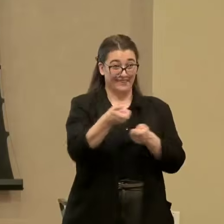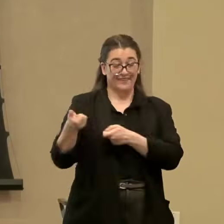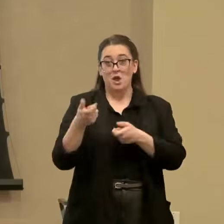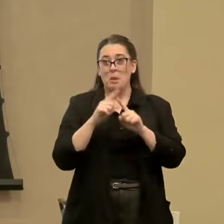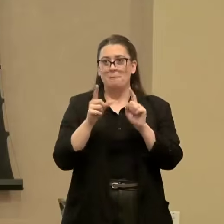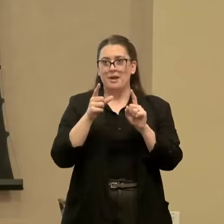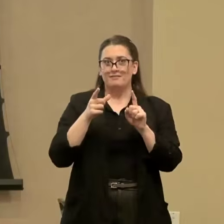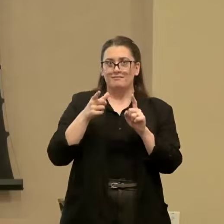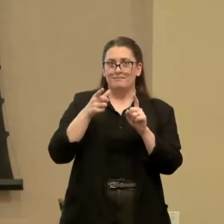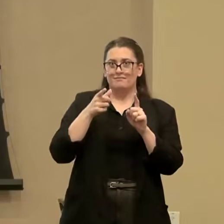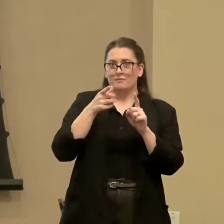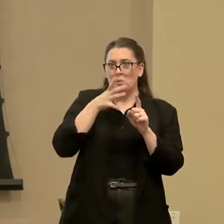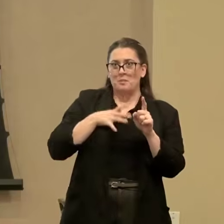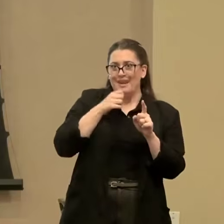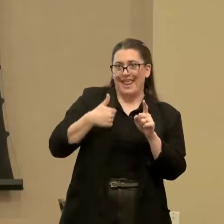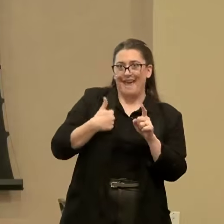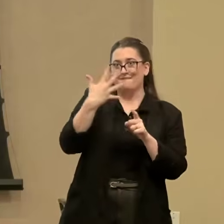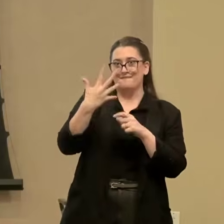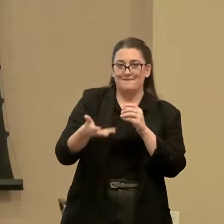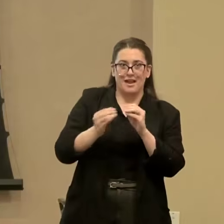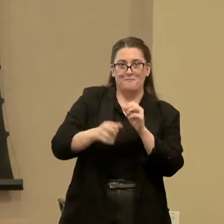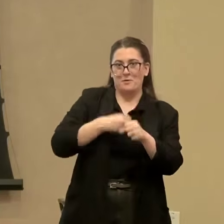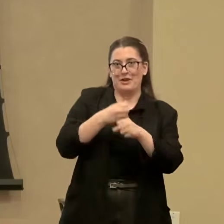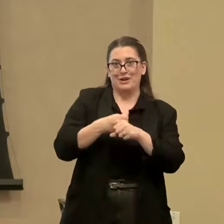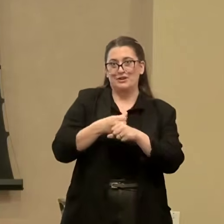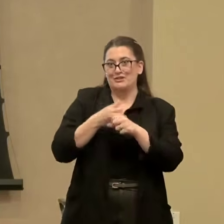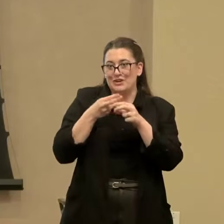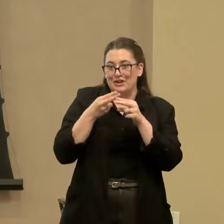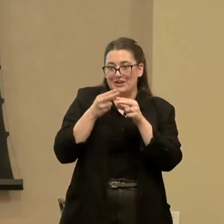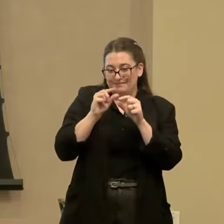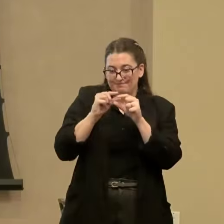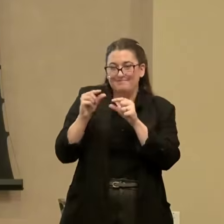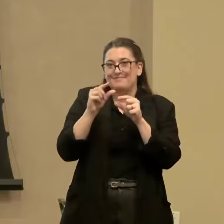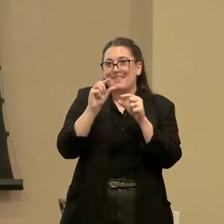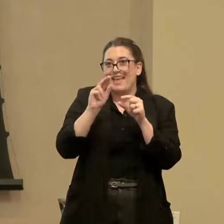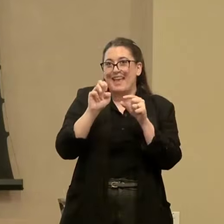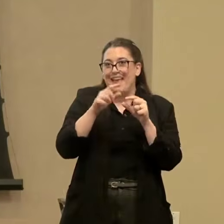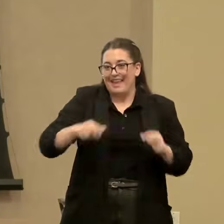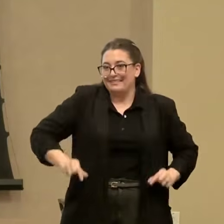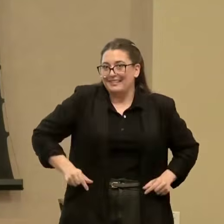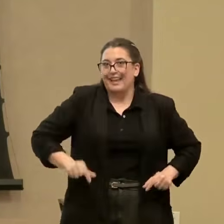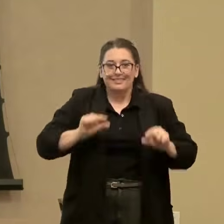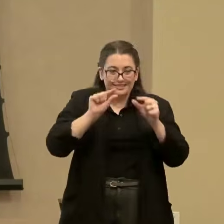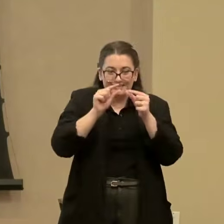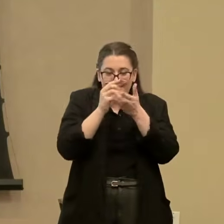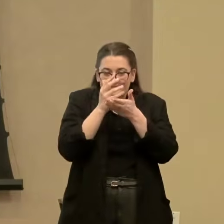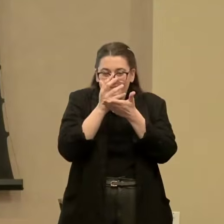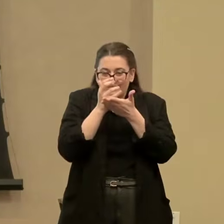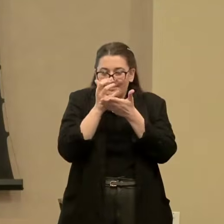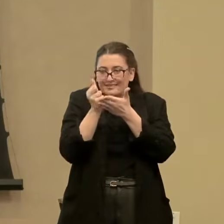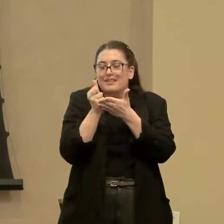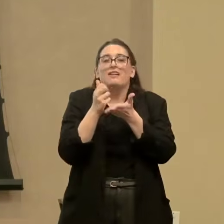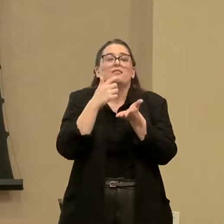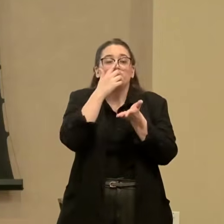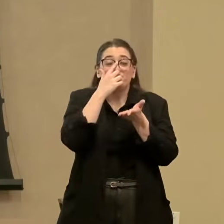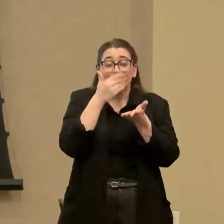woman doesn't really have 5 more years. Her eggs are not quite what they used to be at age 20. I agree that is where a